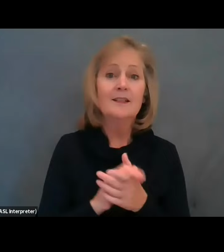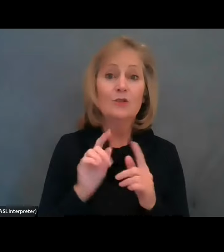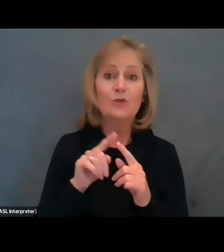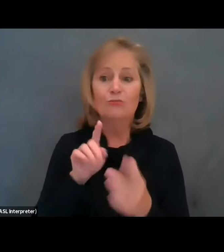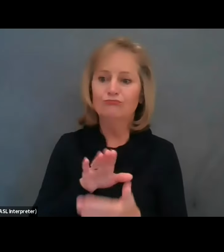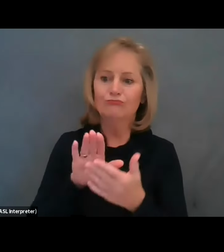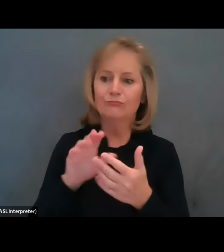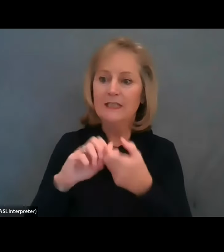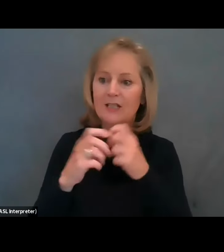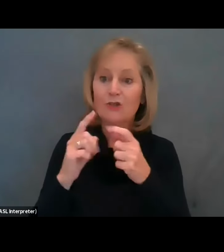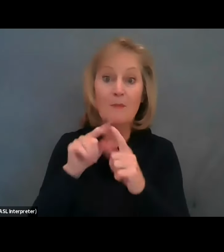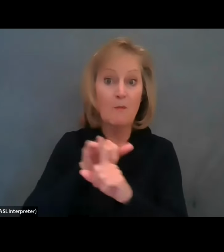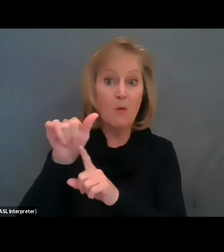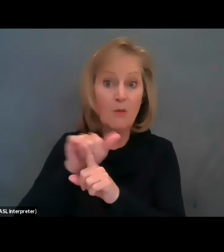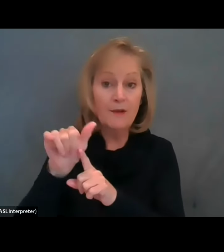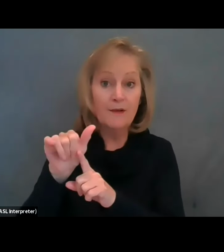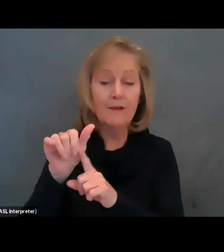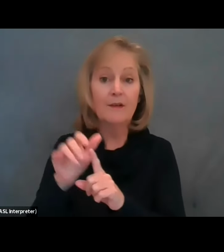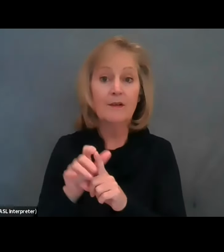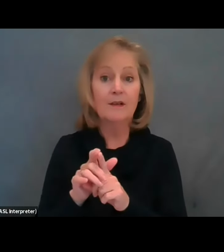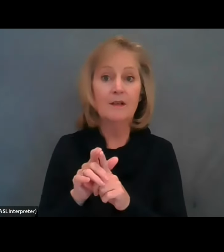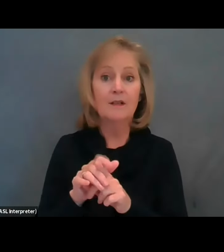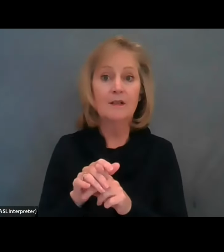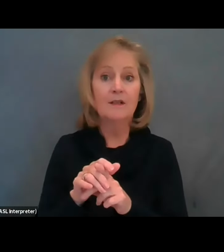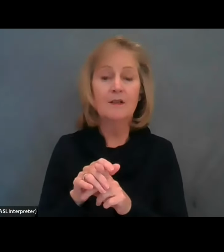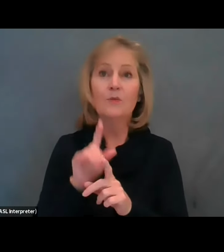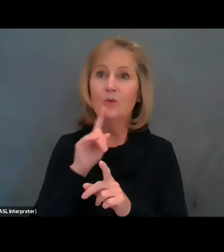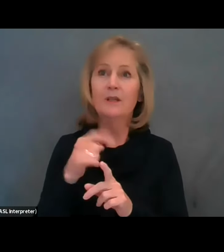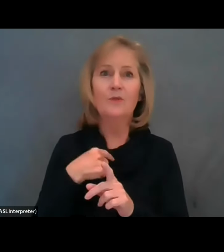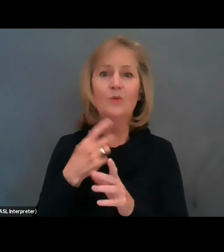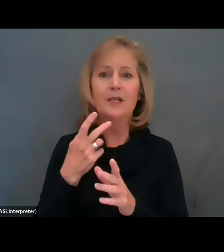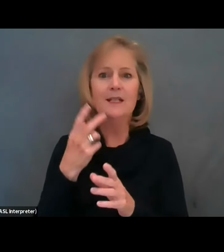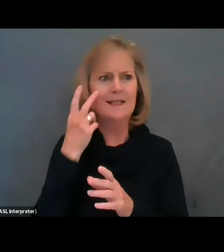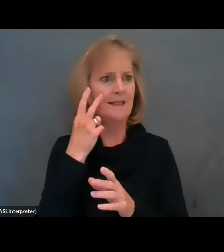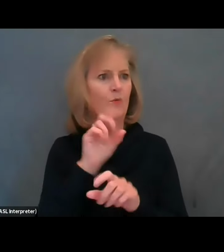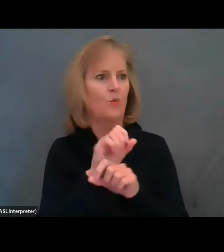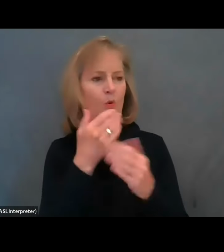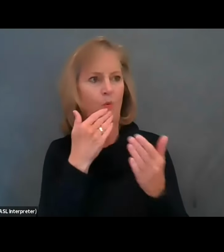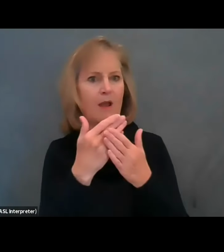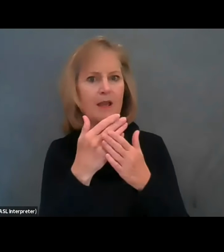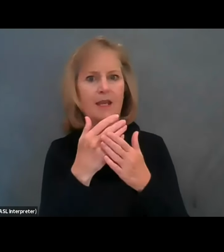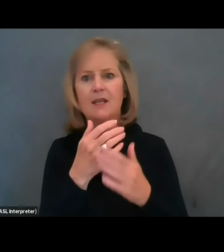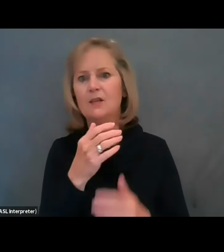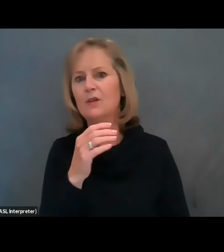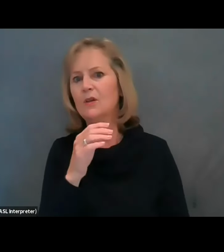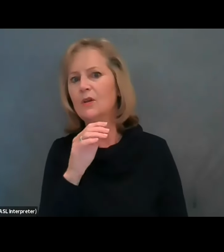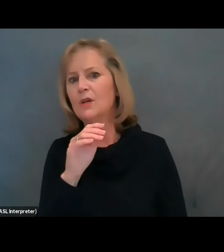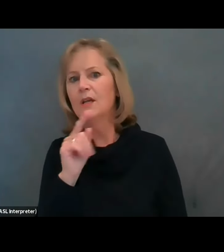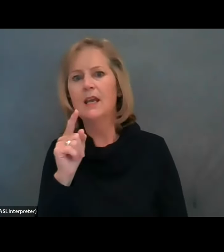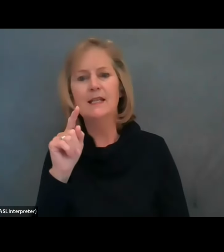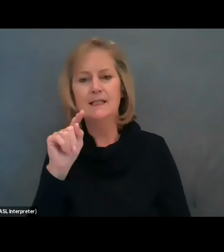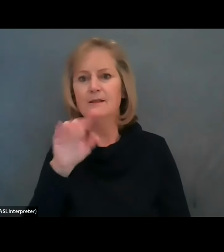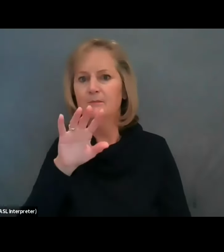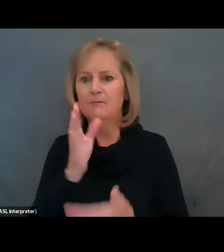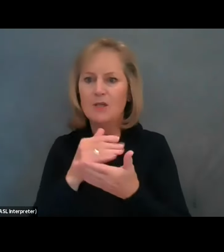tackle issues around bullying, really, we've seen it really work well. I think in Rwanda and Mozambique, I'm thinking